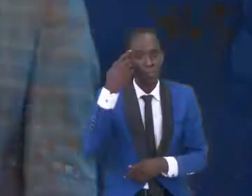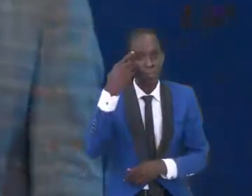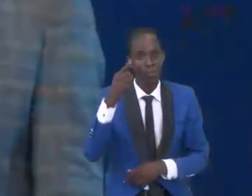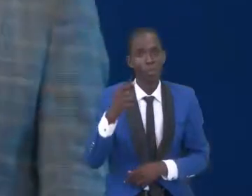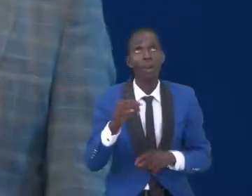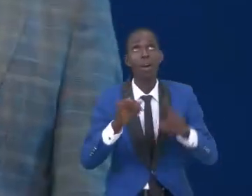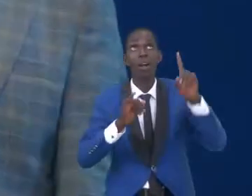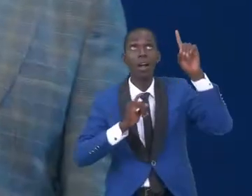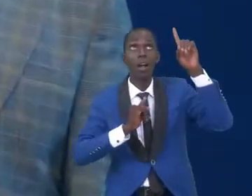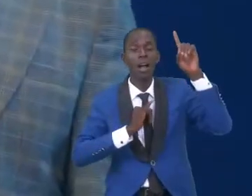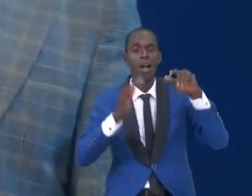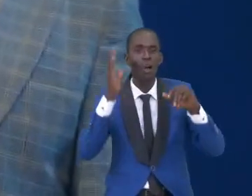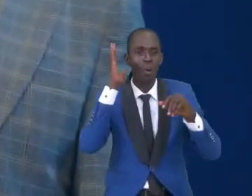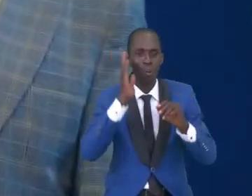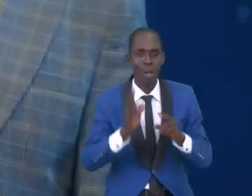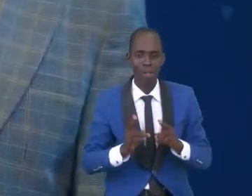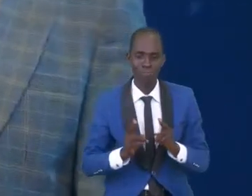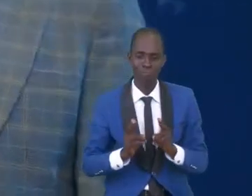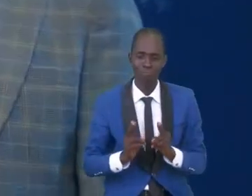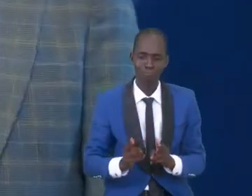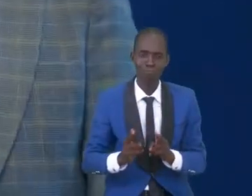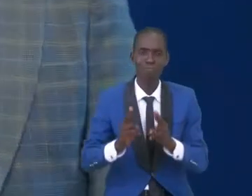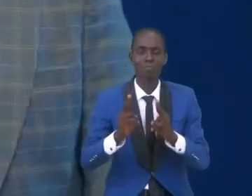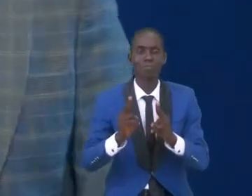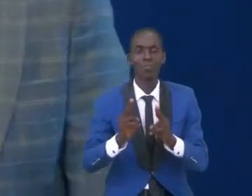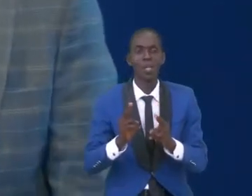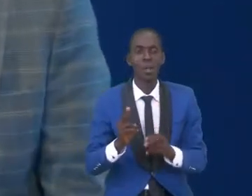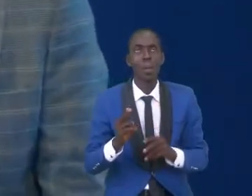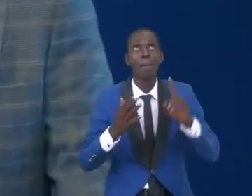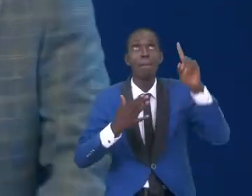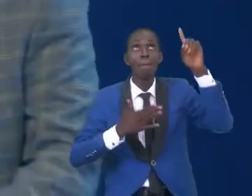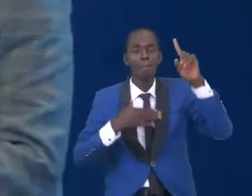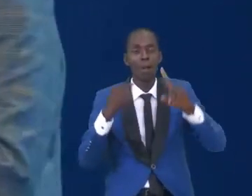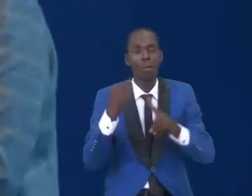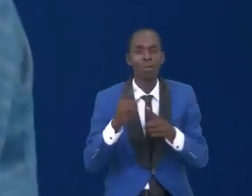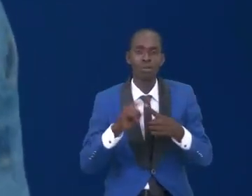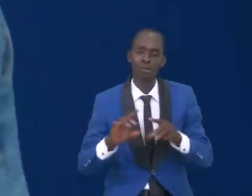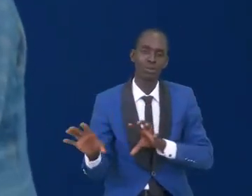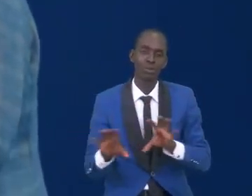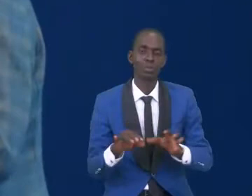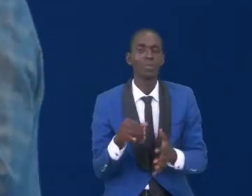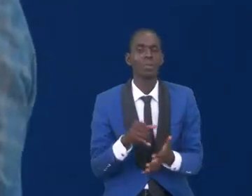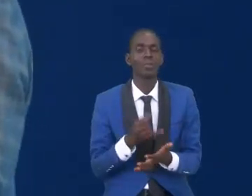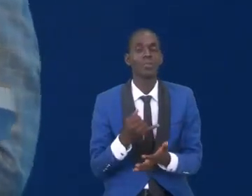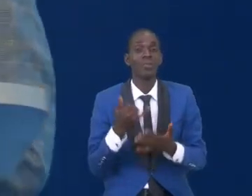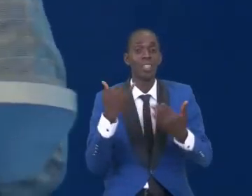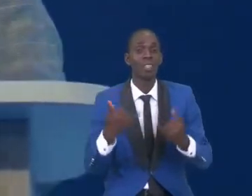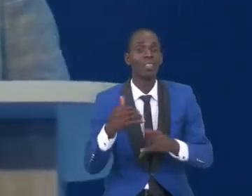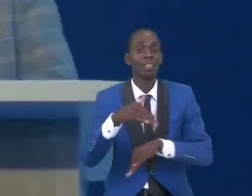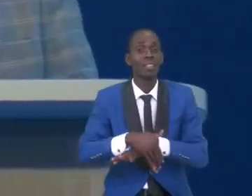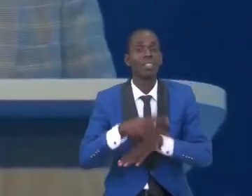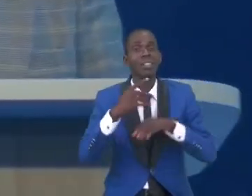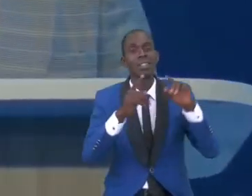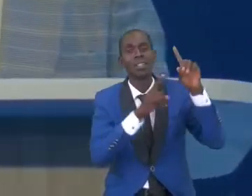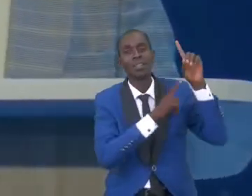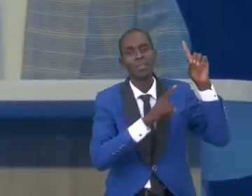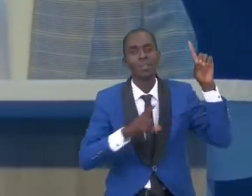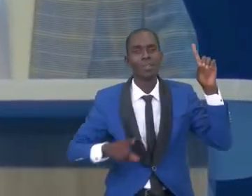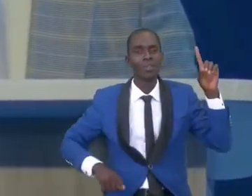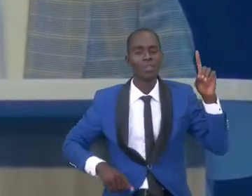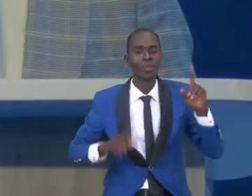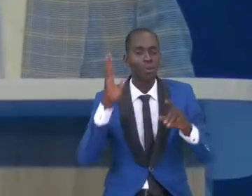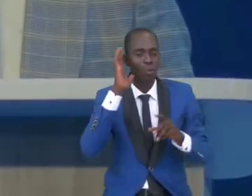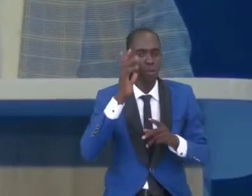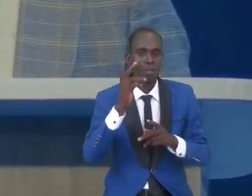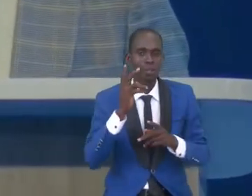will hasten my word to perform it. Tonight, the Lord will